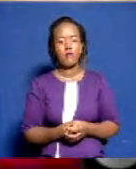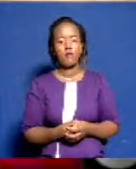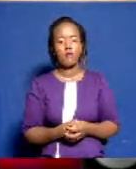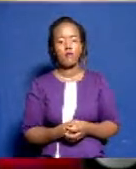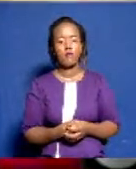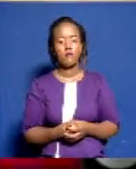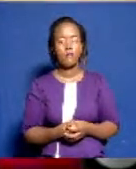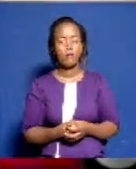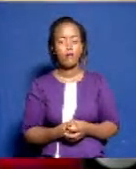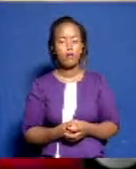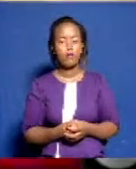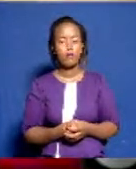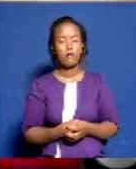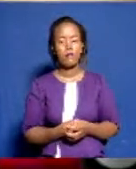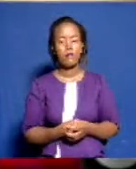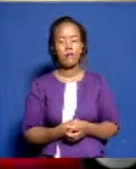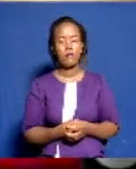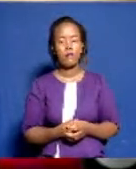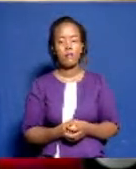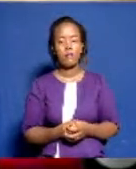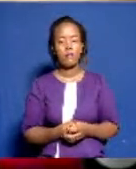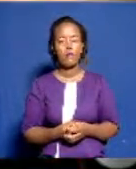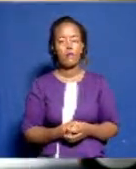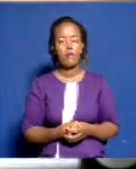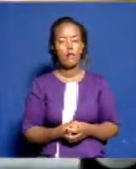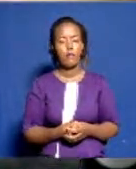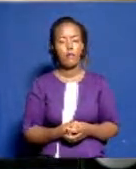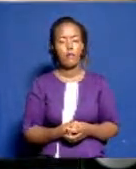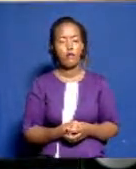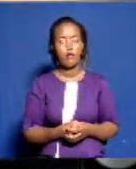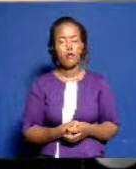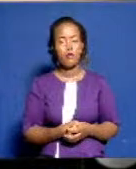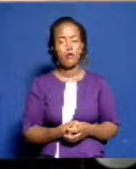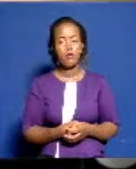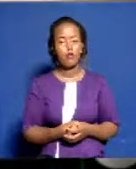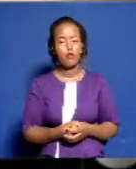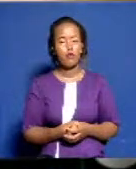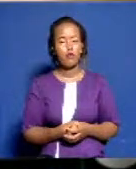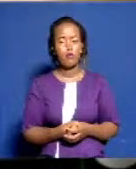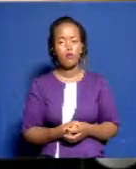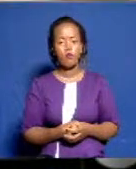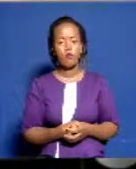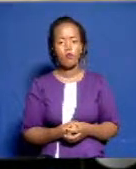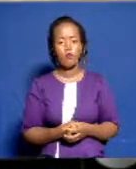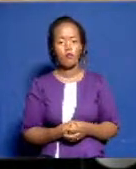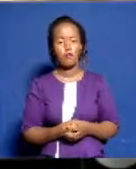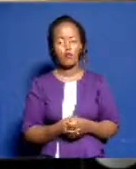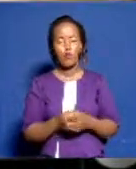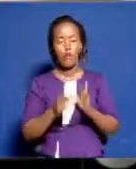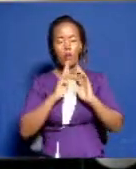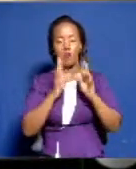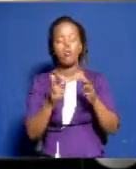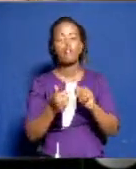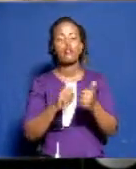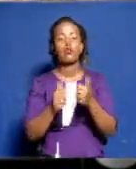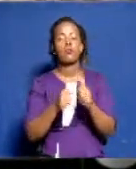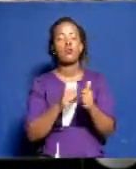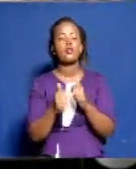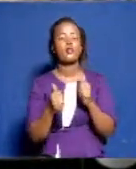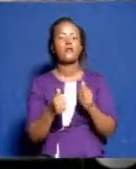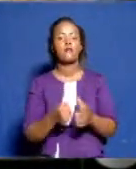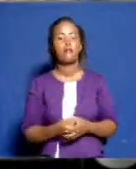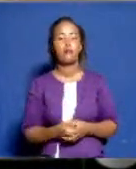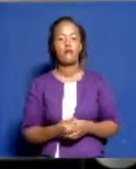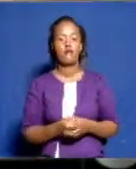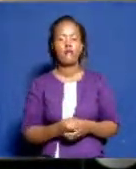line. Chris Middleton not able to get going until he missed his first. Frederick Mwoki for Channel 1